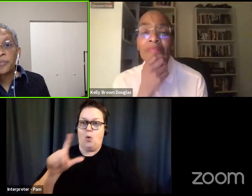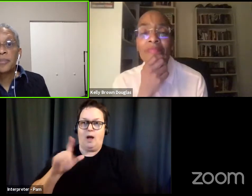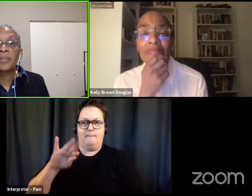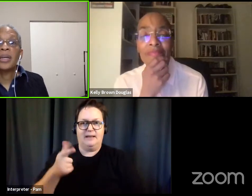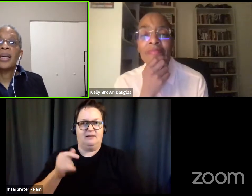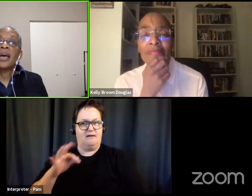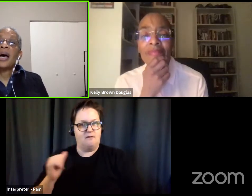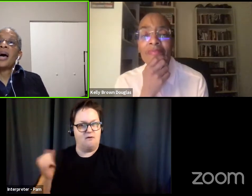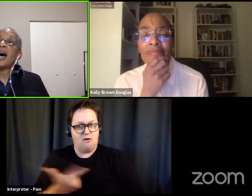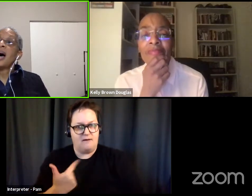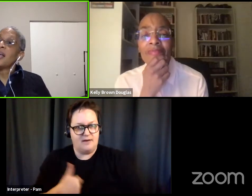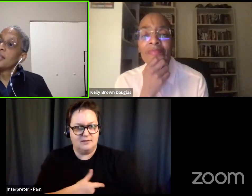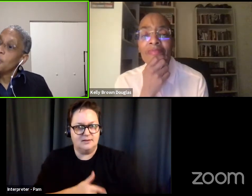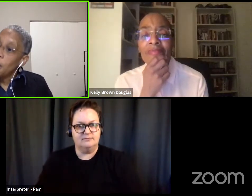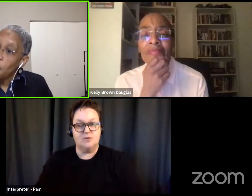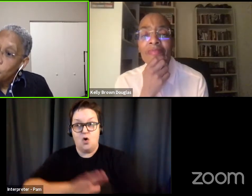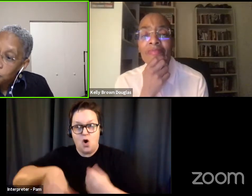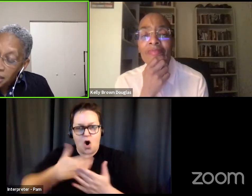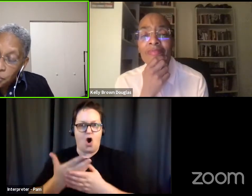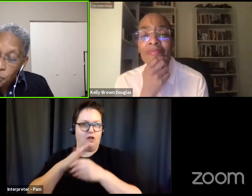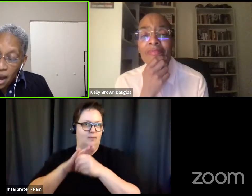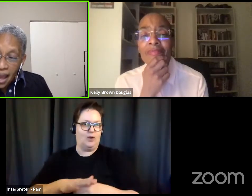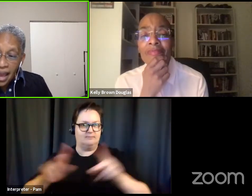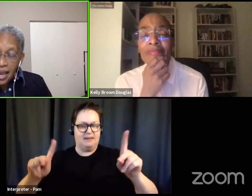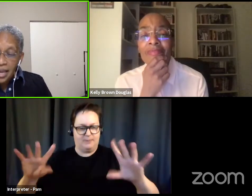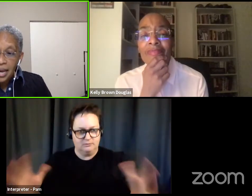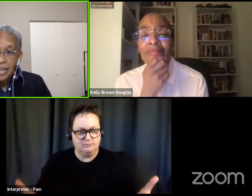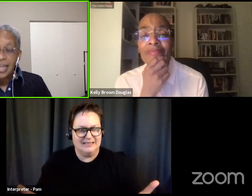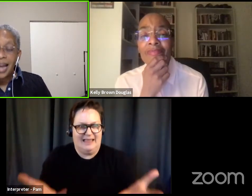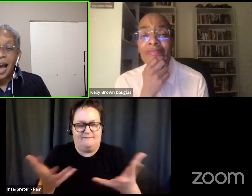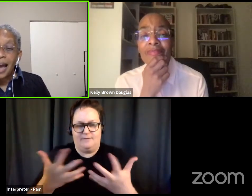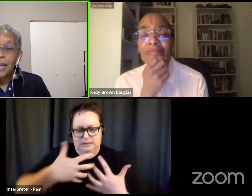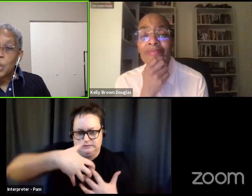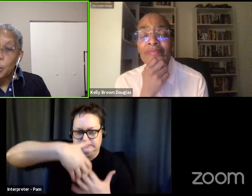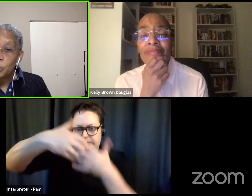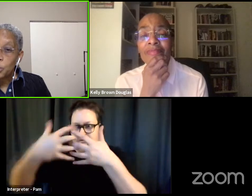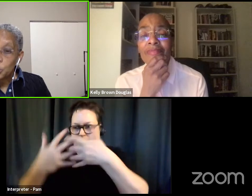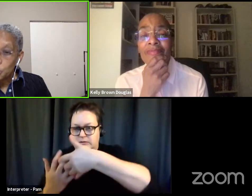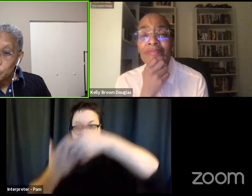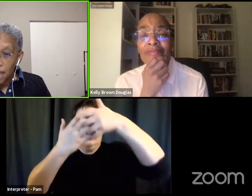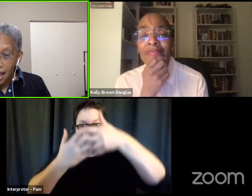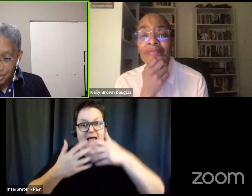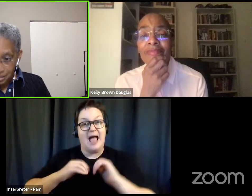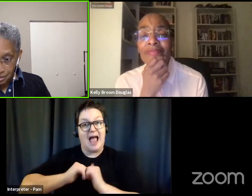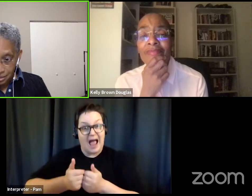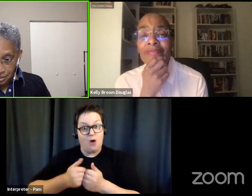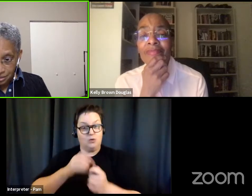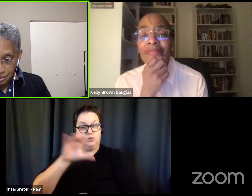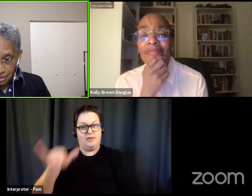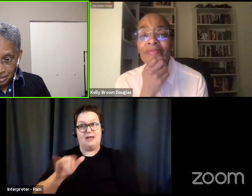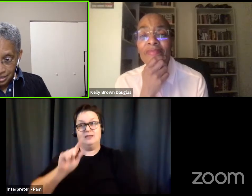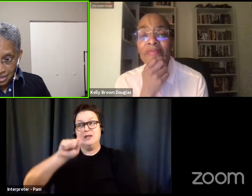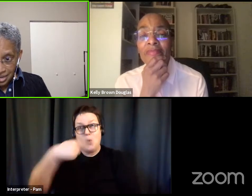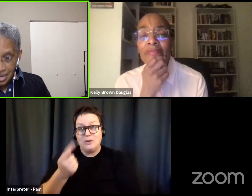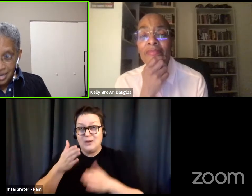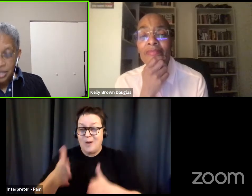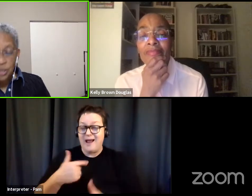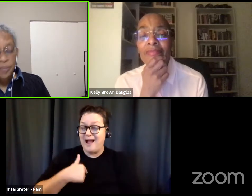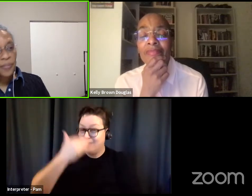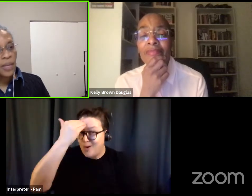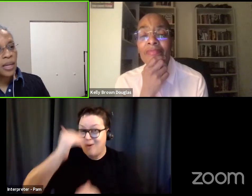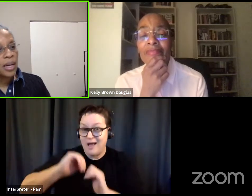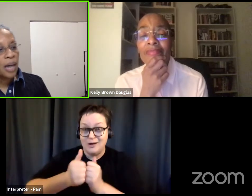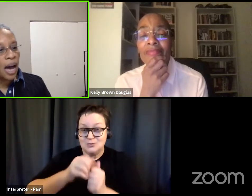people. The only way that I know to do that